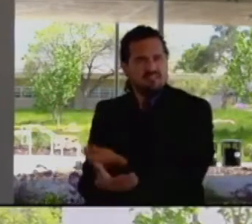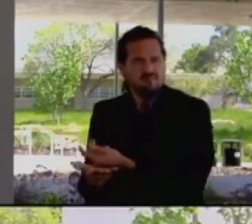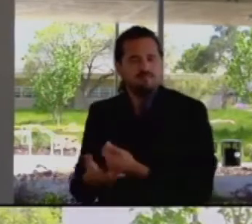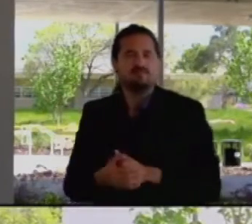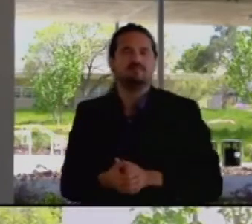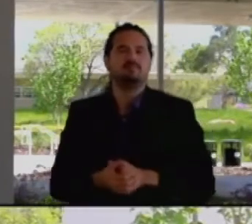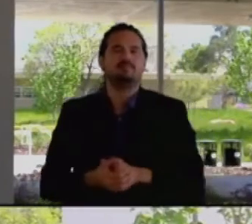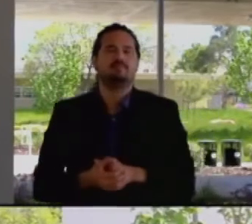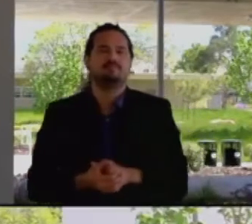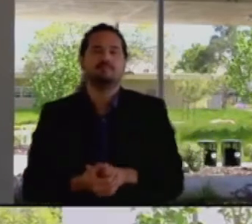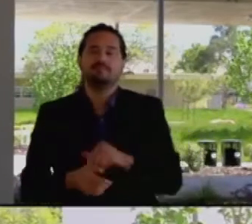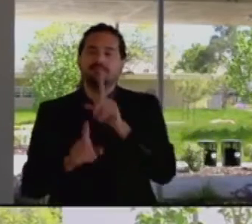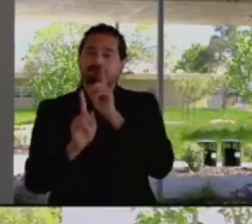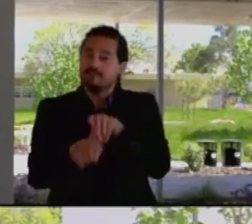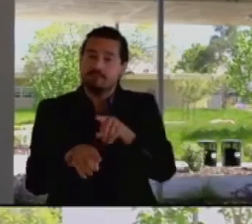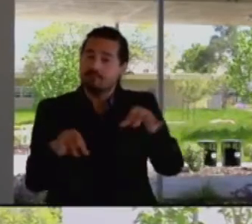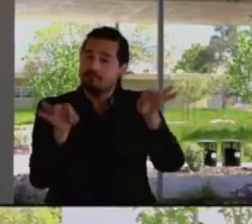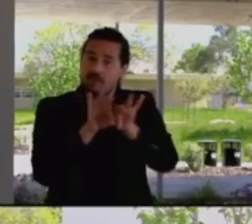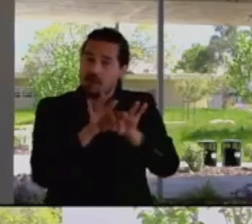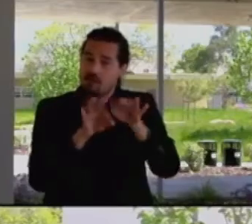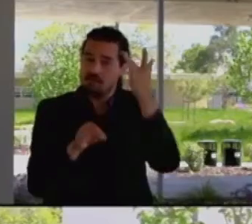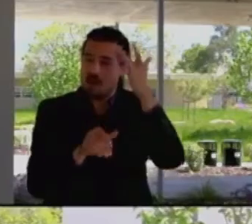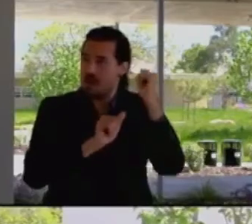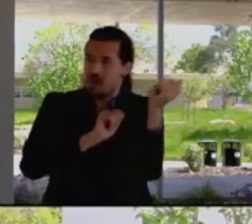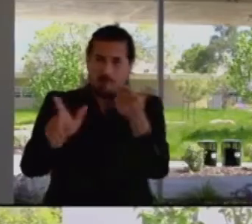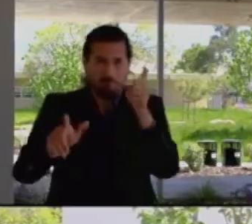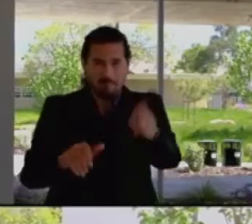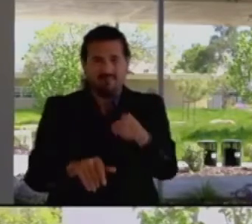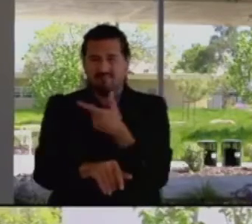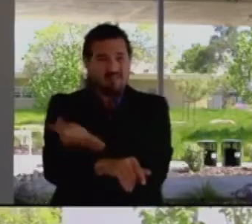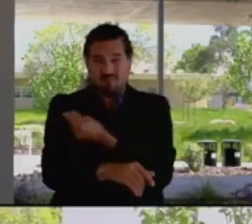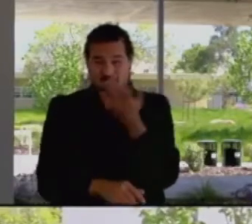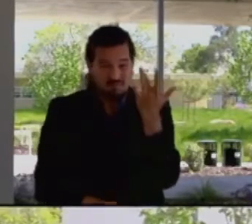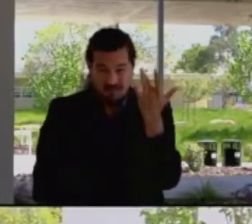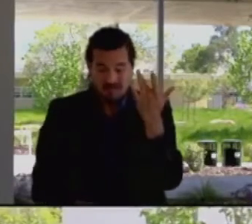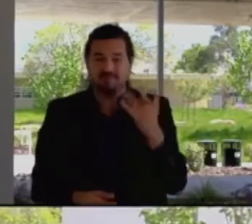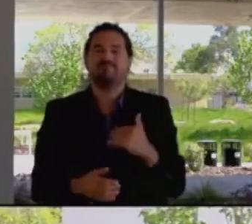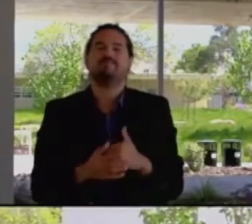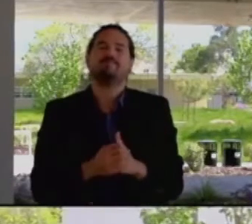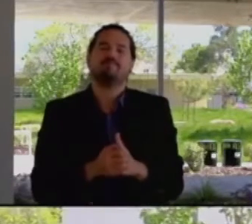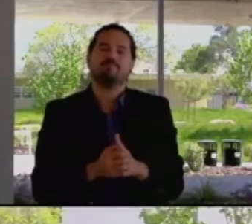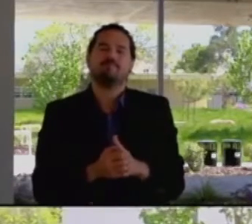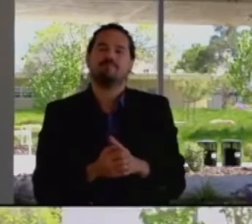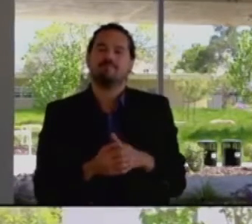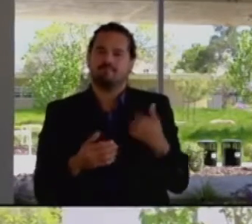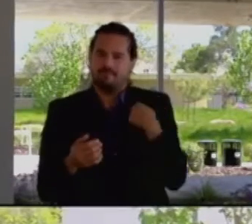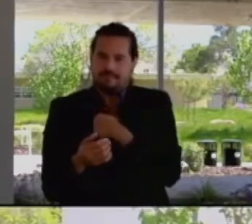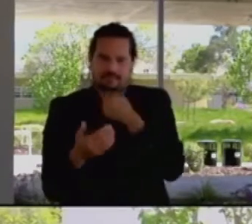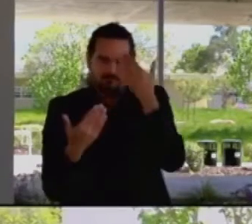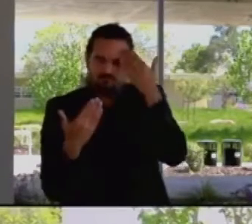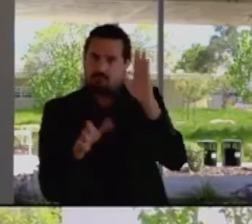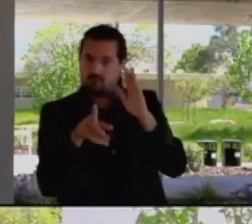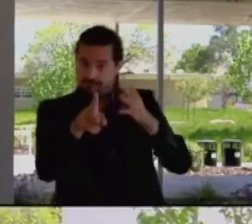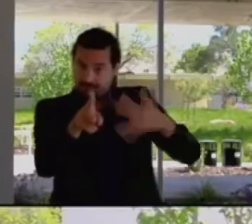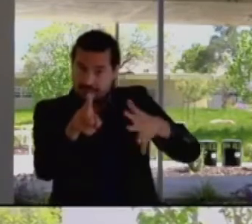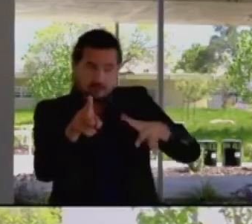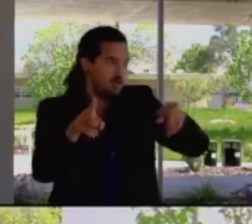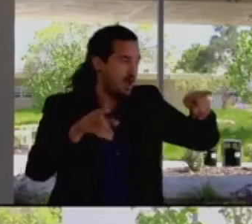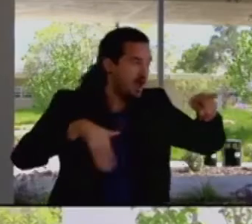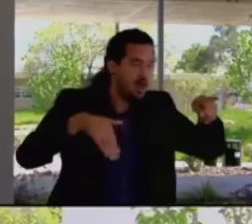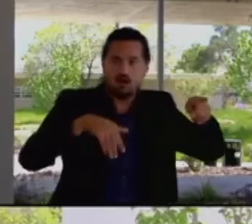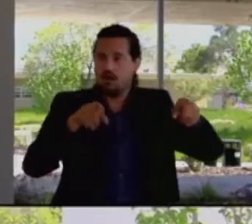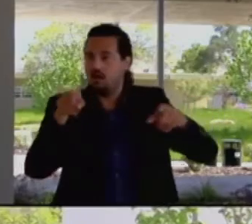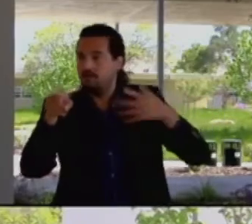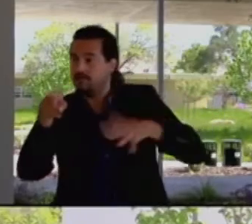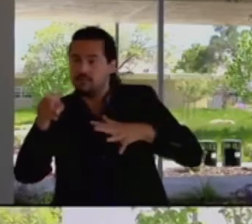And clearly it is. First of all, we don't actually know who's been vaccinated. So it's best that if everybody is vaccinated,